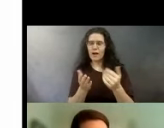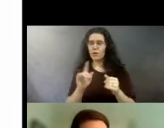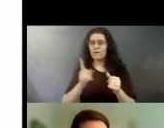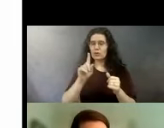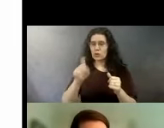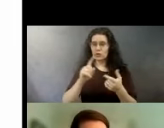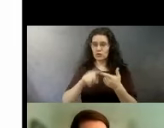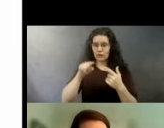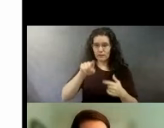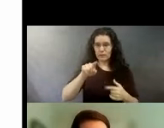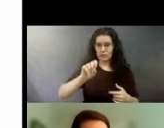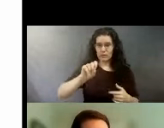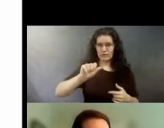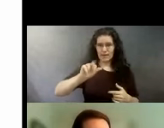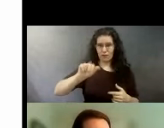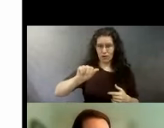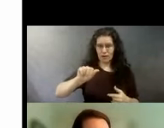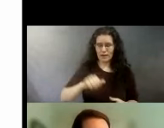Sarah.